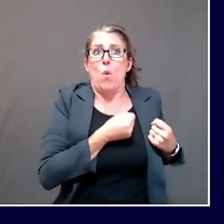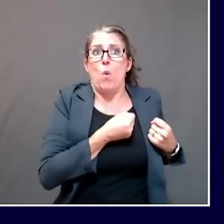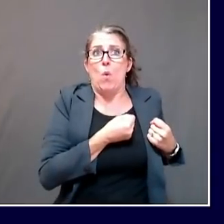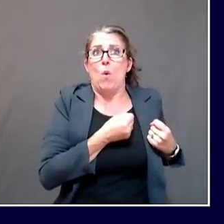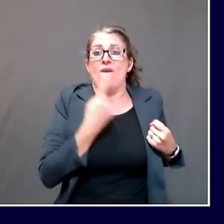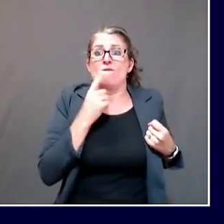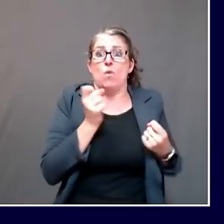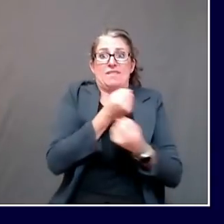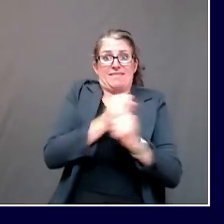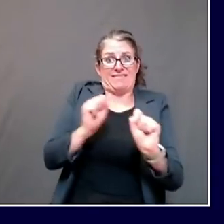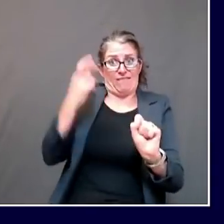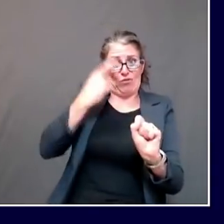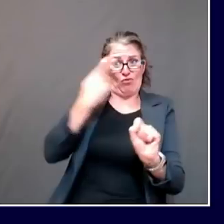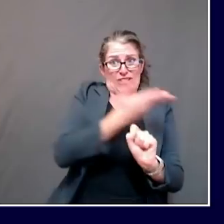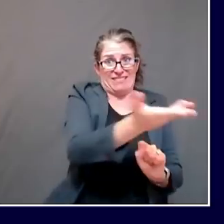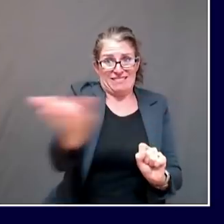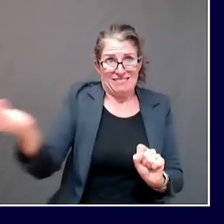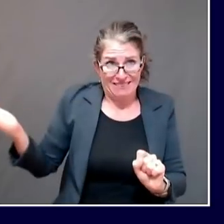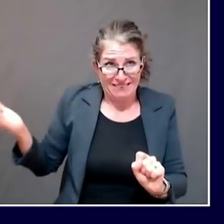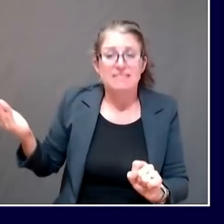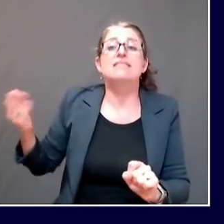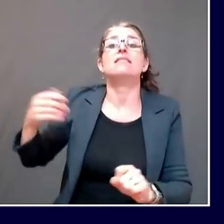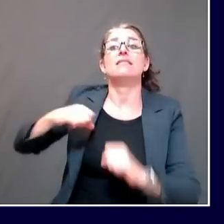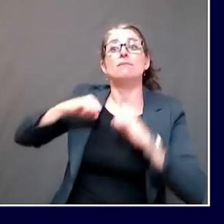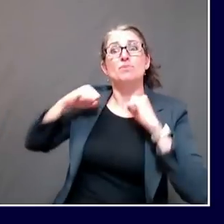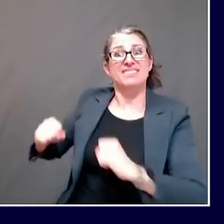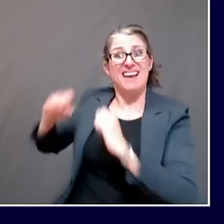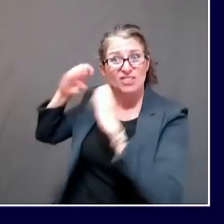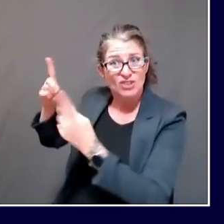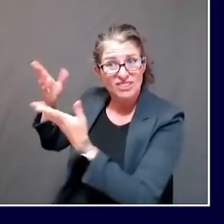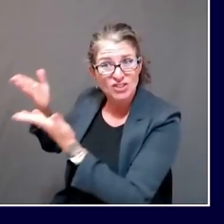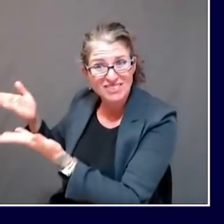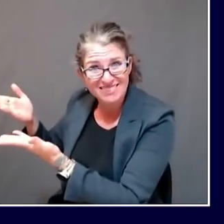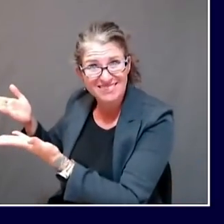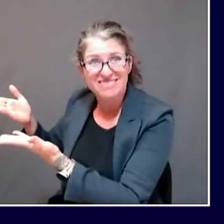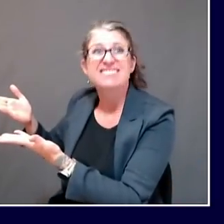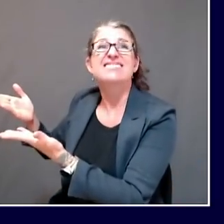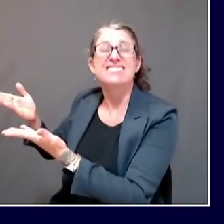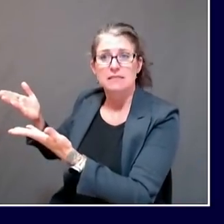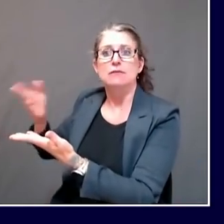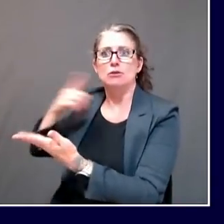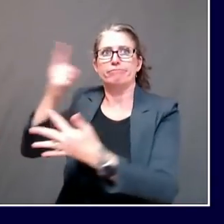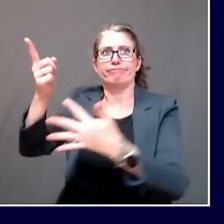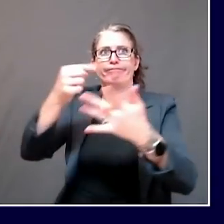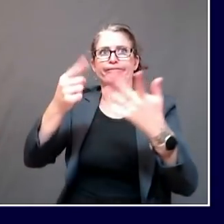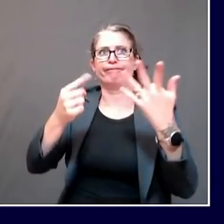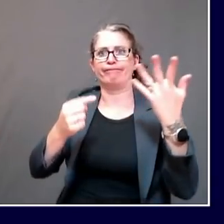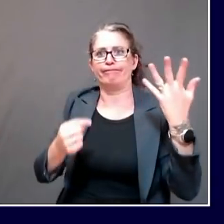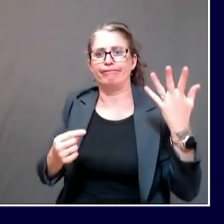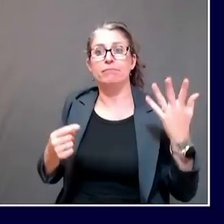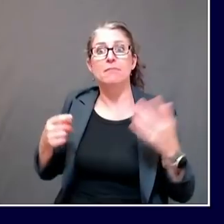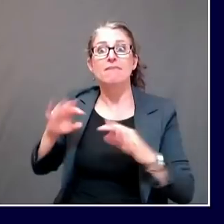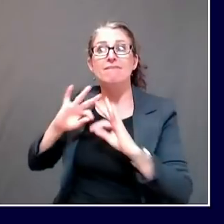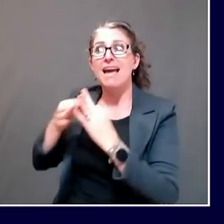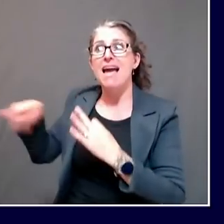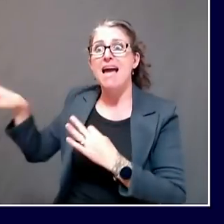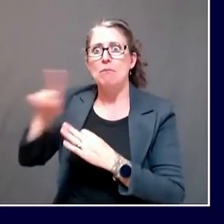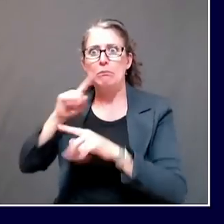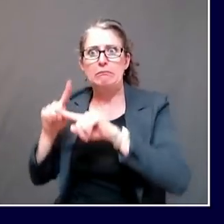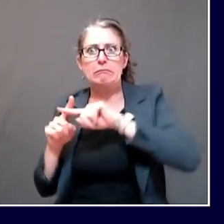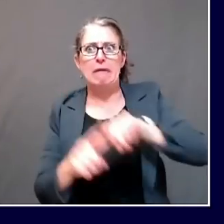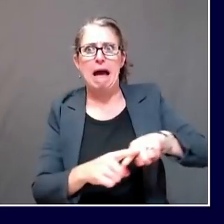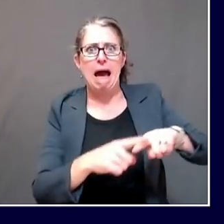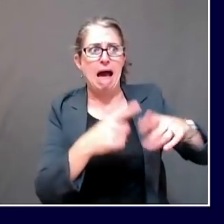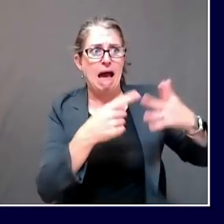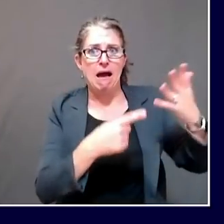those things on which Maine families rely every day, and especially during tough times such as these. The curtailment order